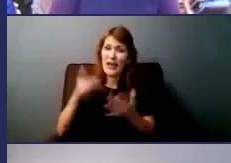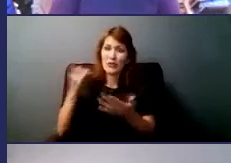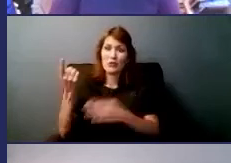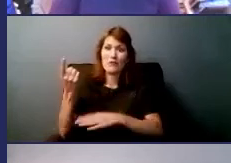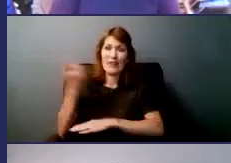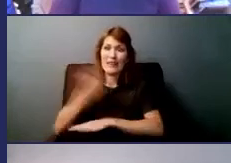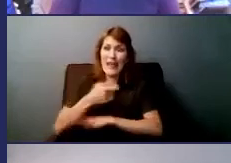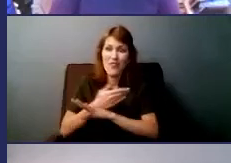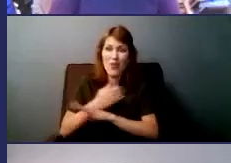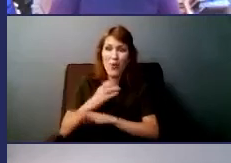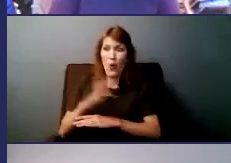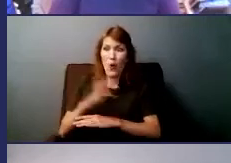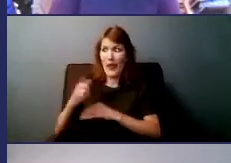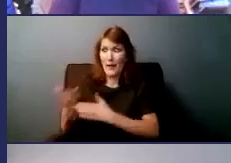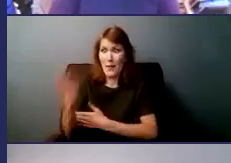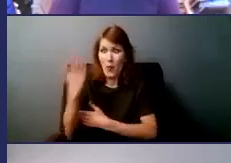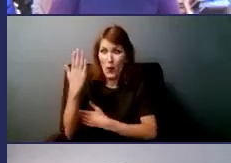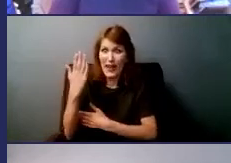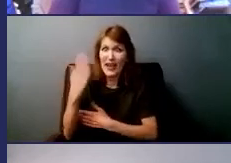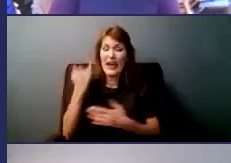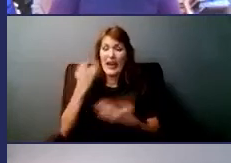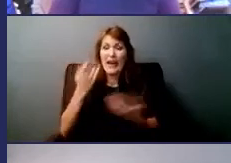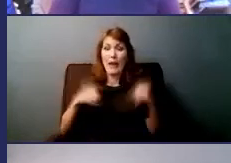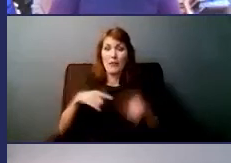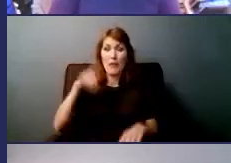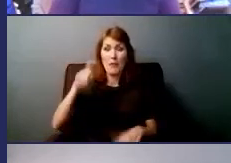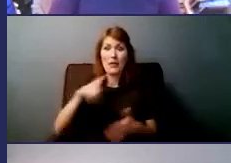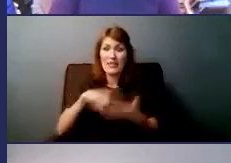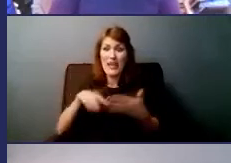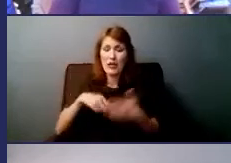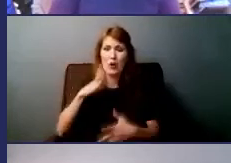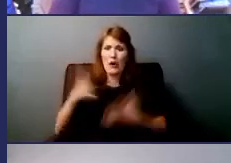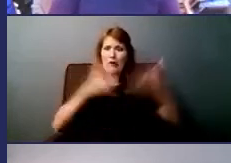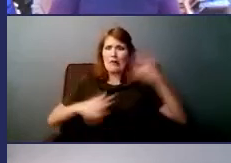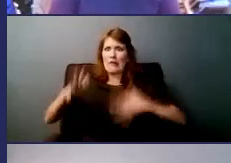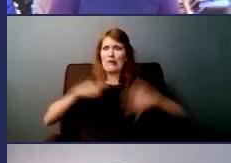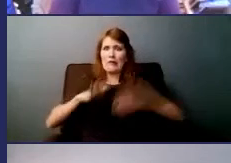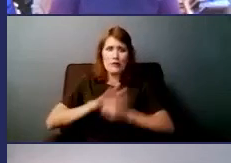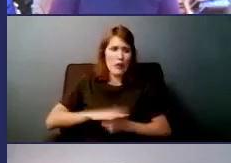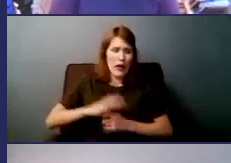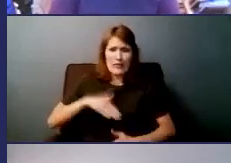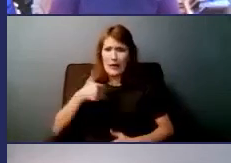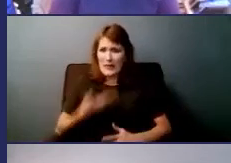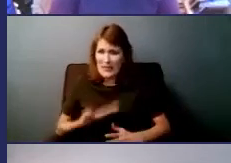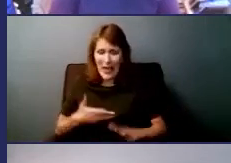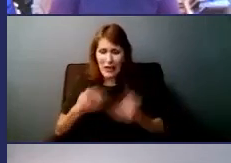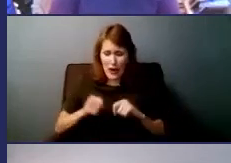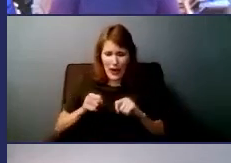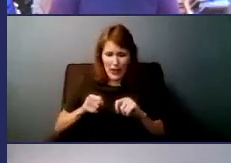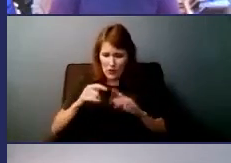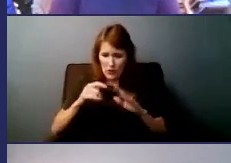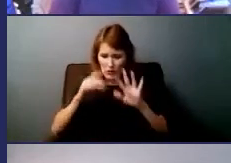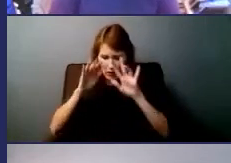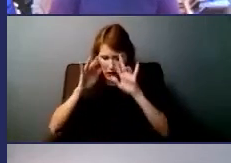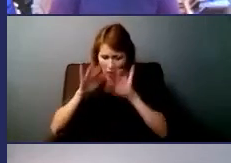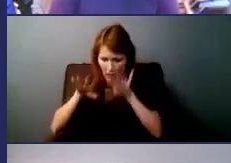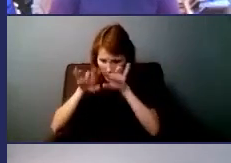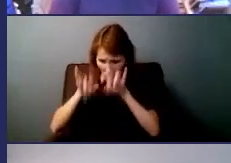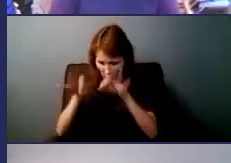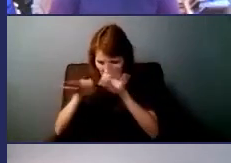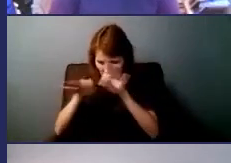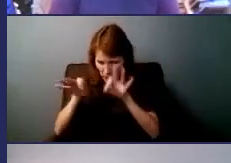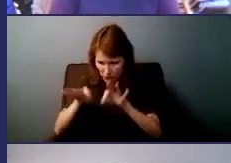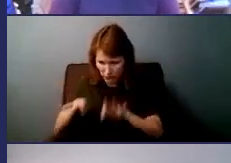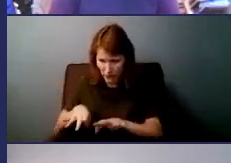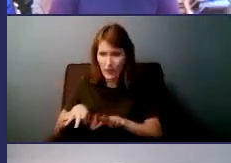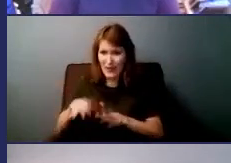you will be stressed out, you will be upset. And trying to sit down and mindfully write sensible cancellation copy